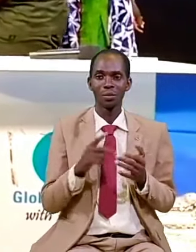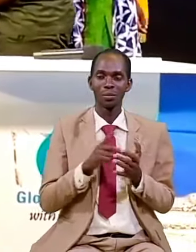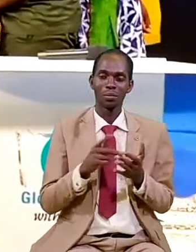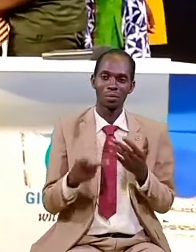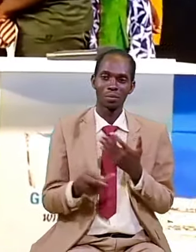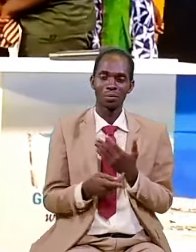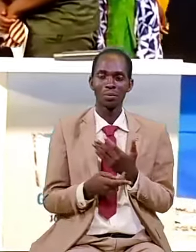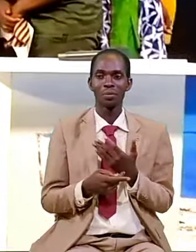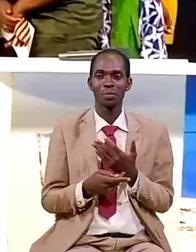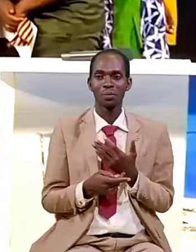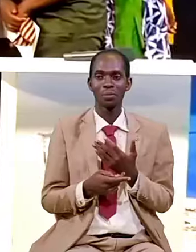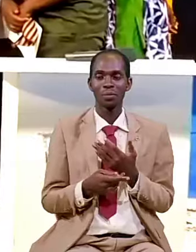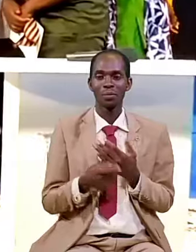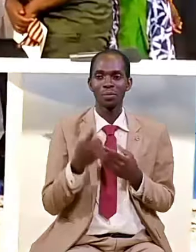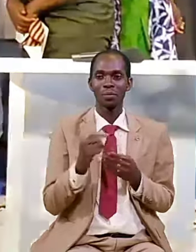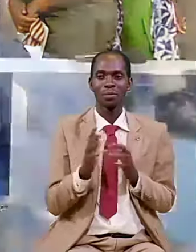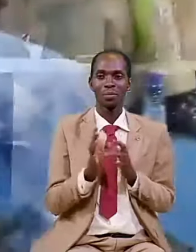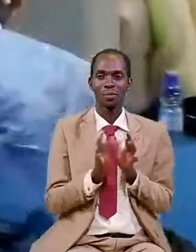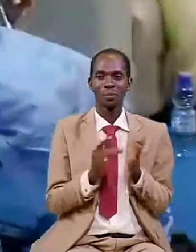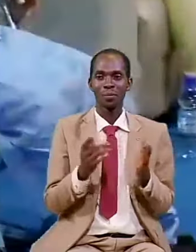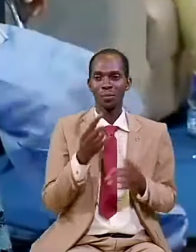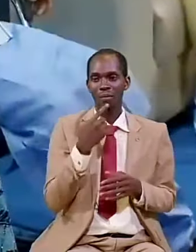The Bible says,